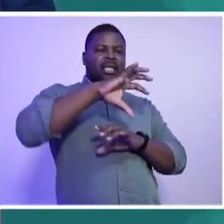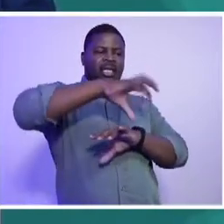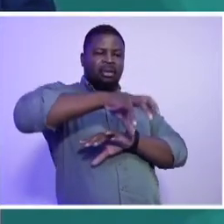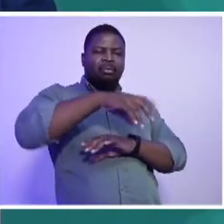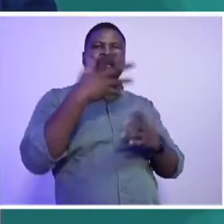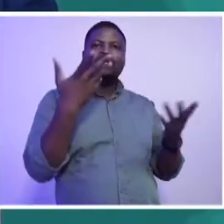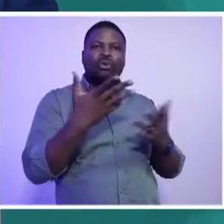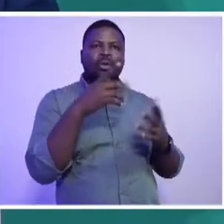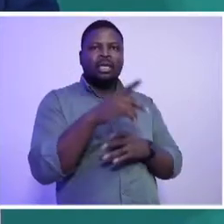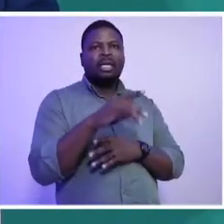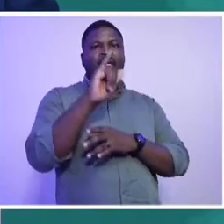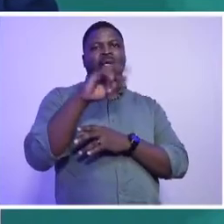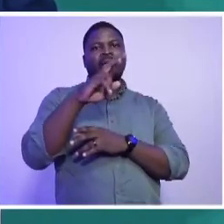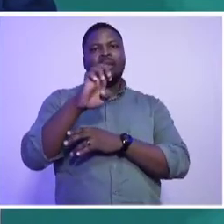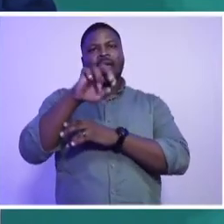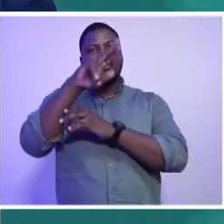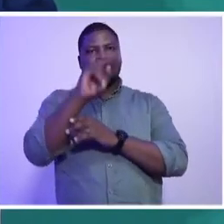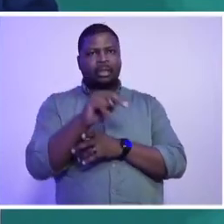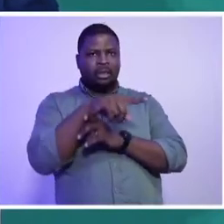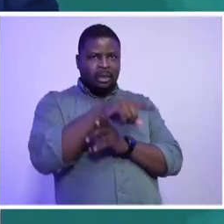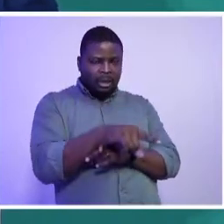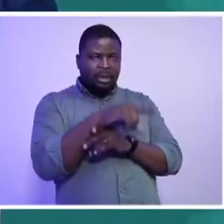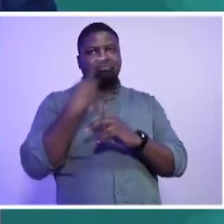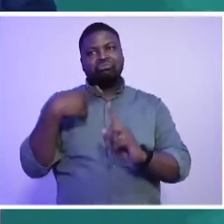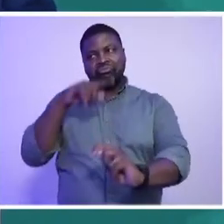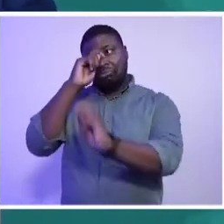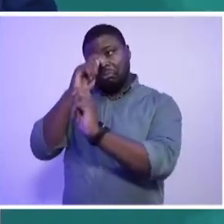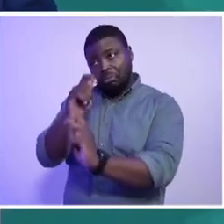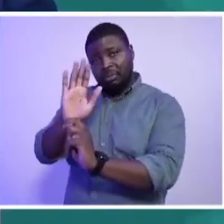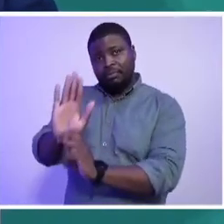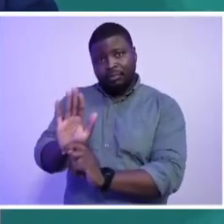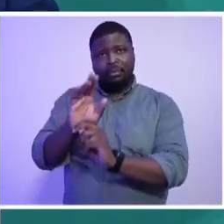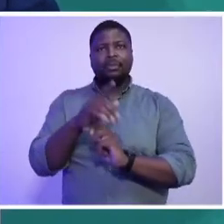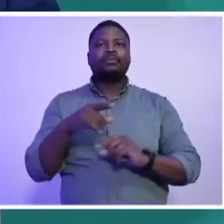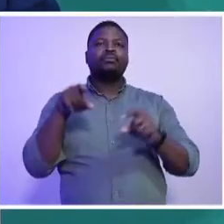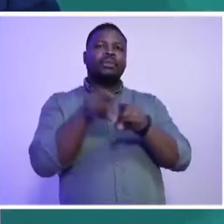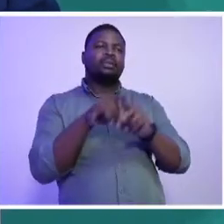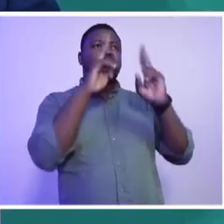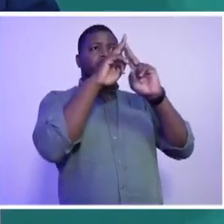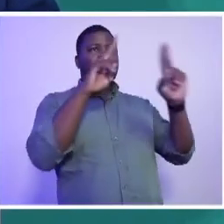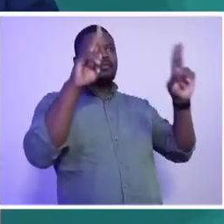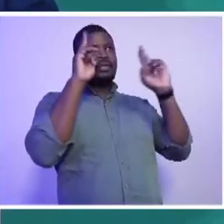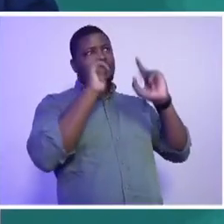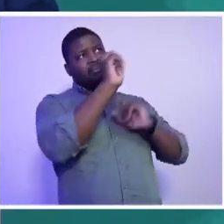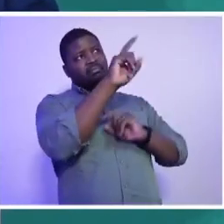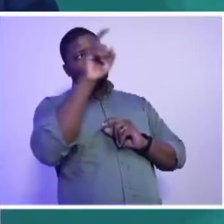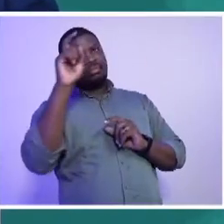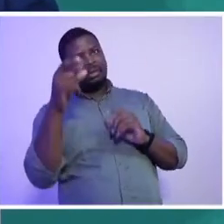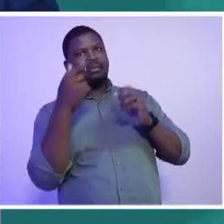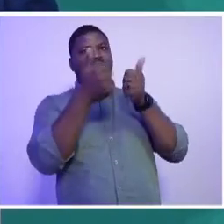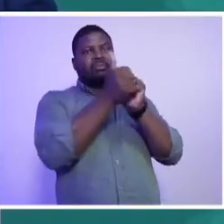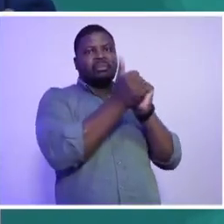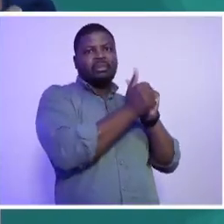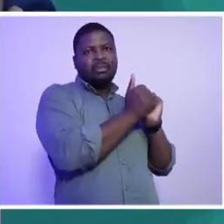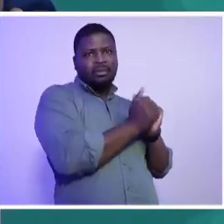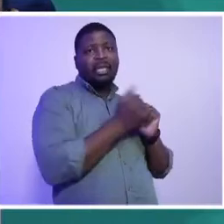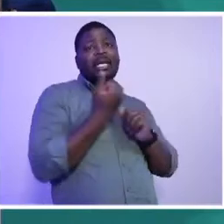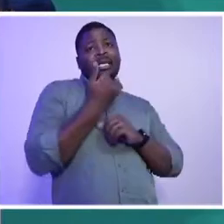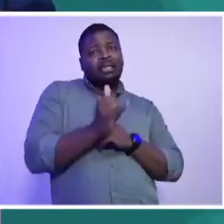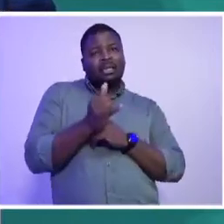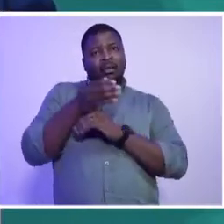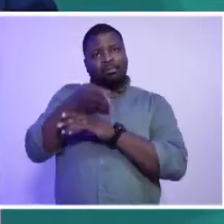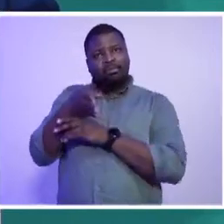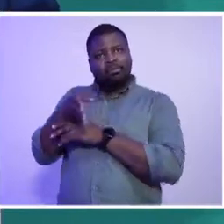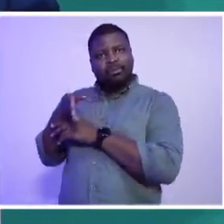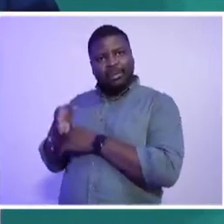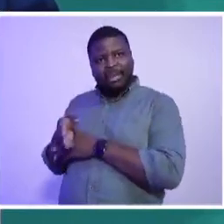here with us, and I would like to acknowledge them. Our academic partners who are still with us here, and there's a whole range